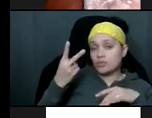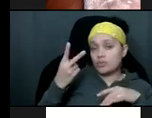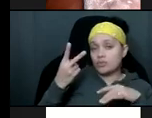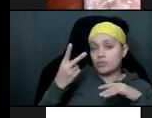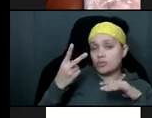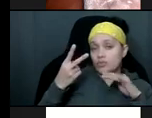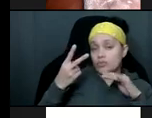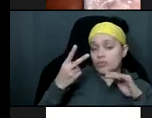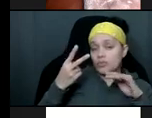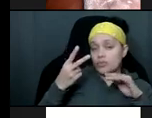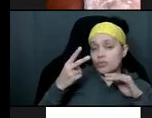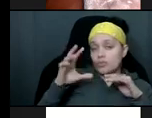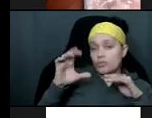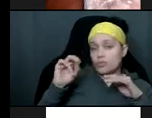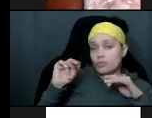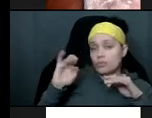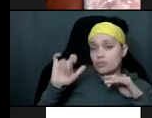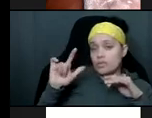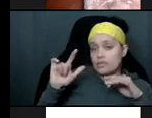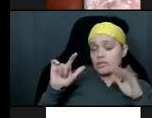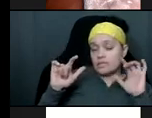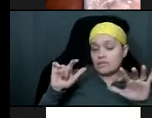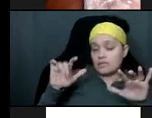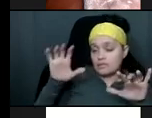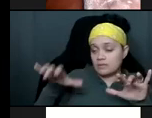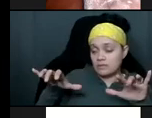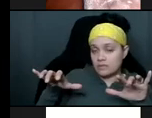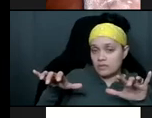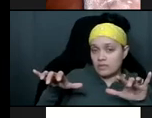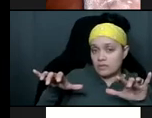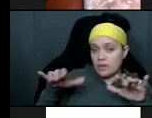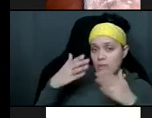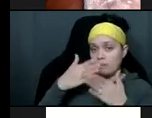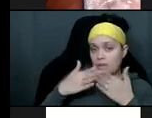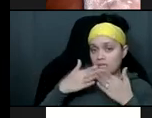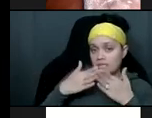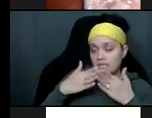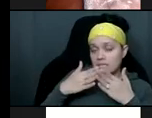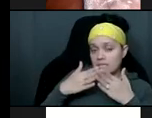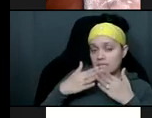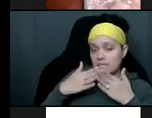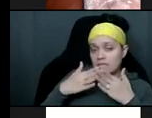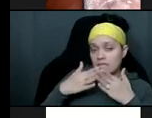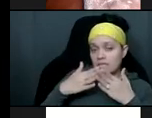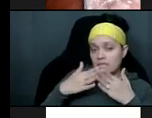continental pieces, tectonic plates, two continental pieces that are